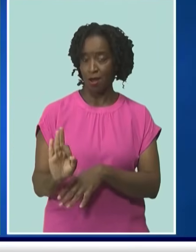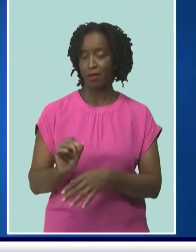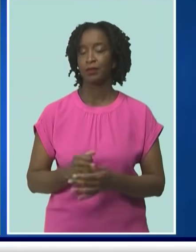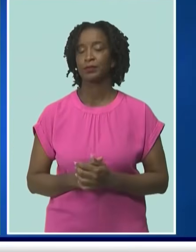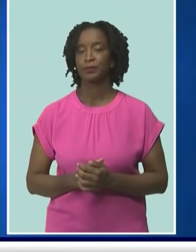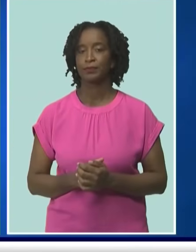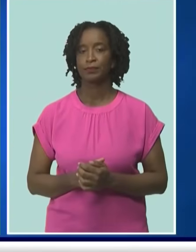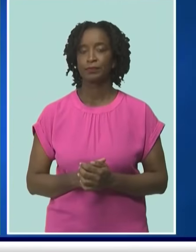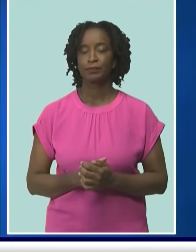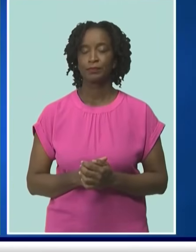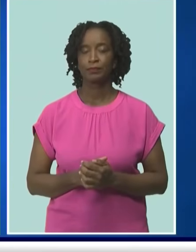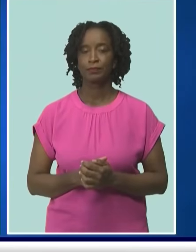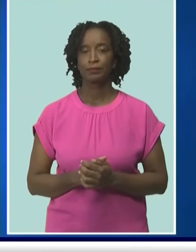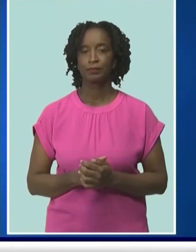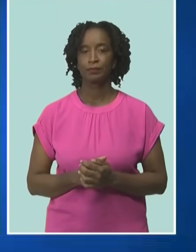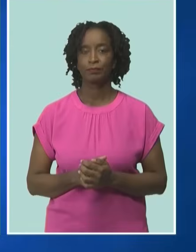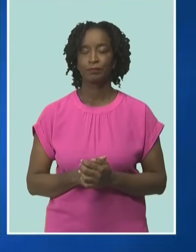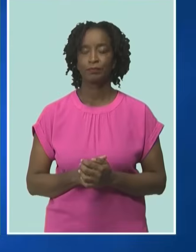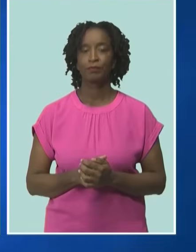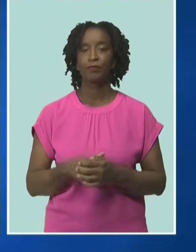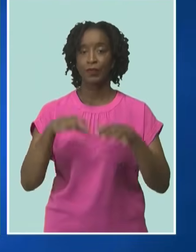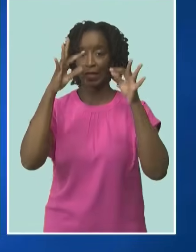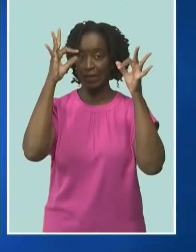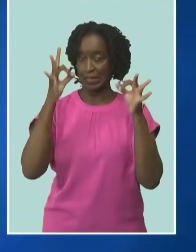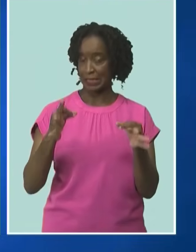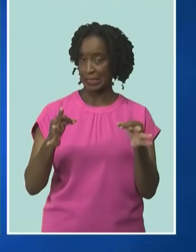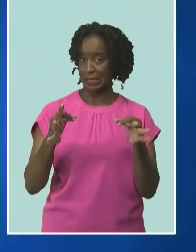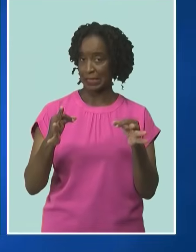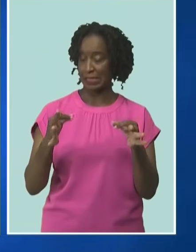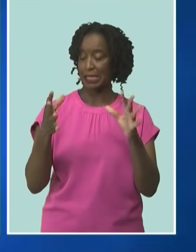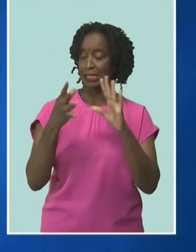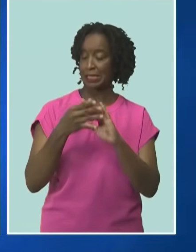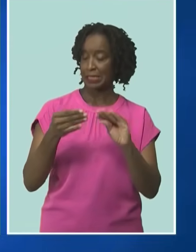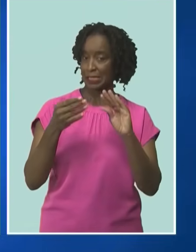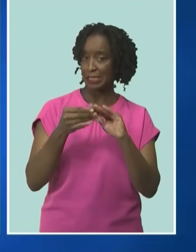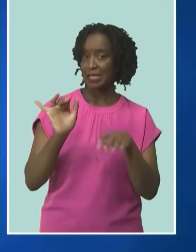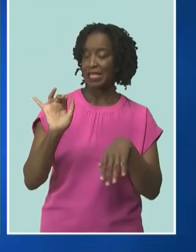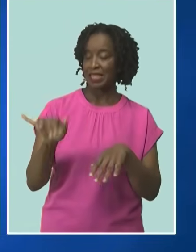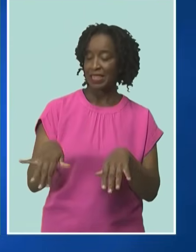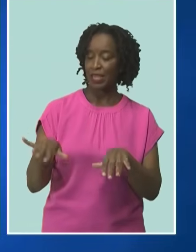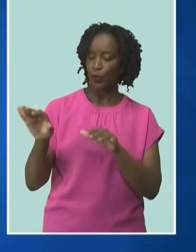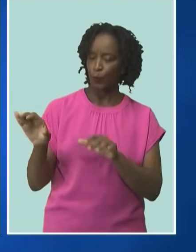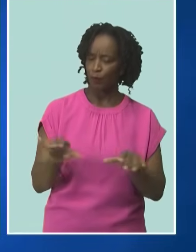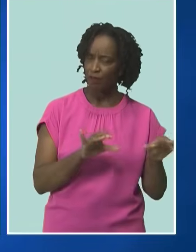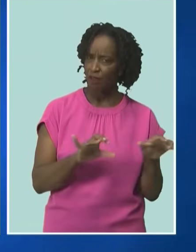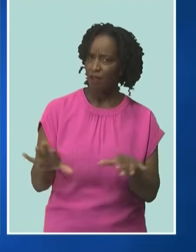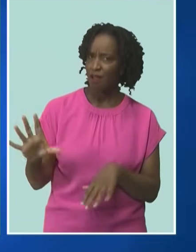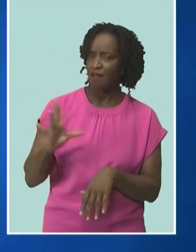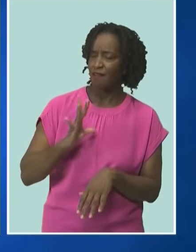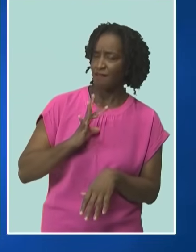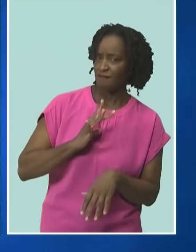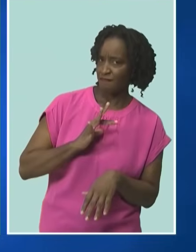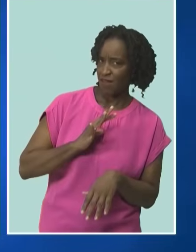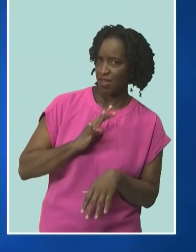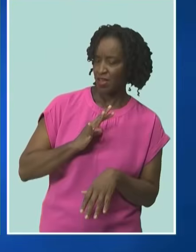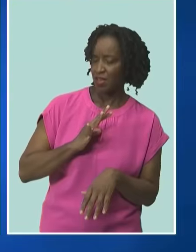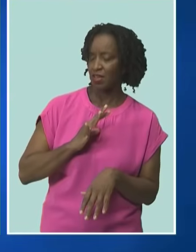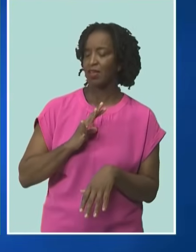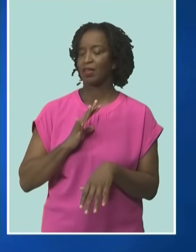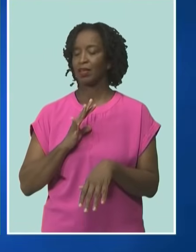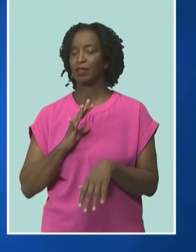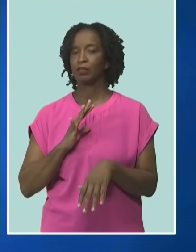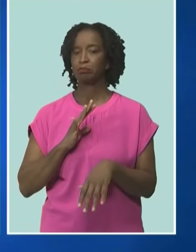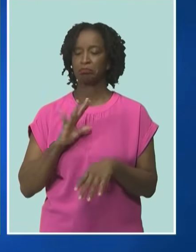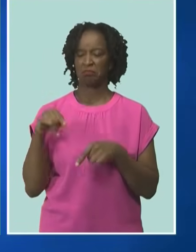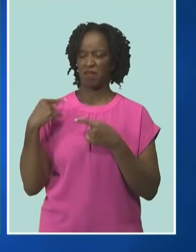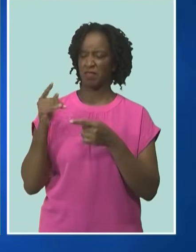as Morally Transforming Dress Down Day, Morally Transforming Dress Down